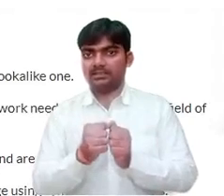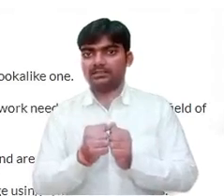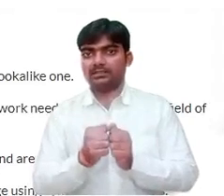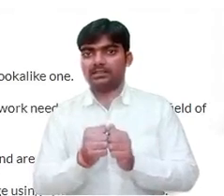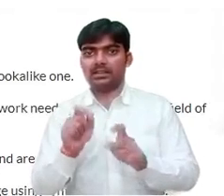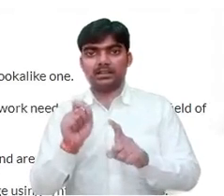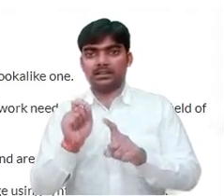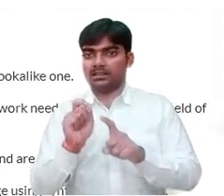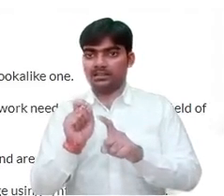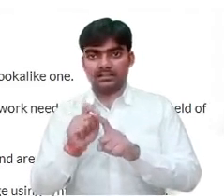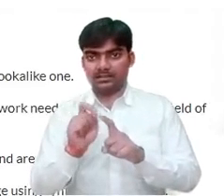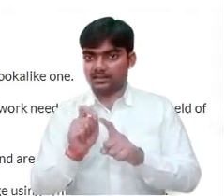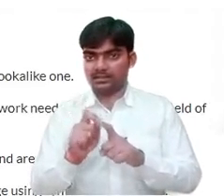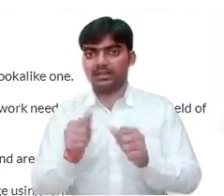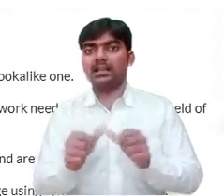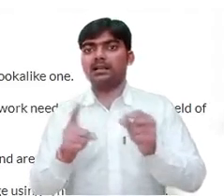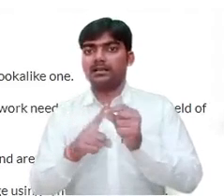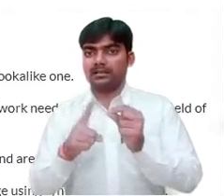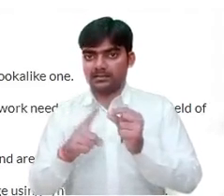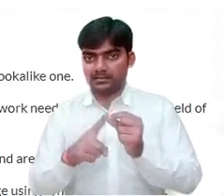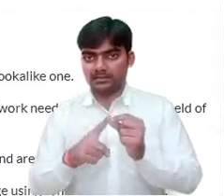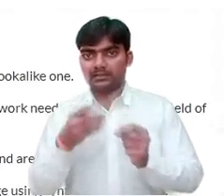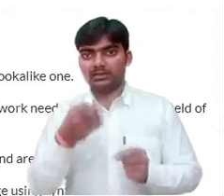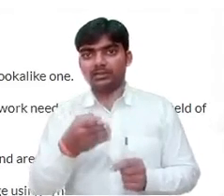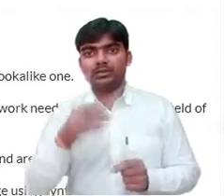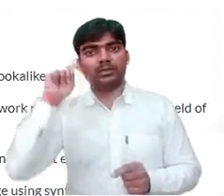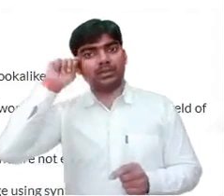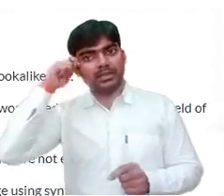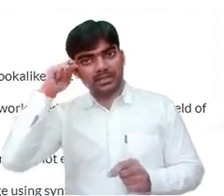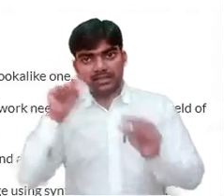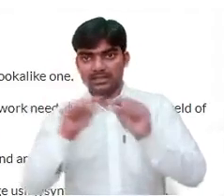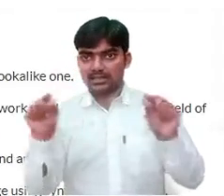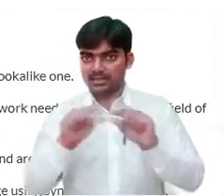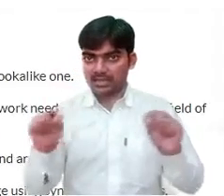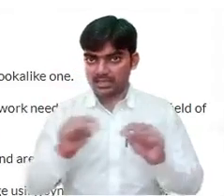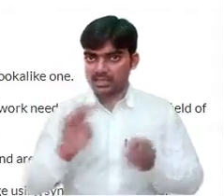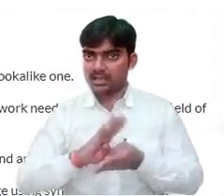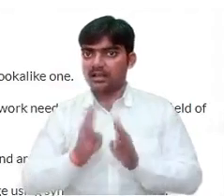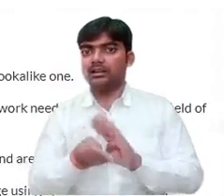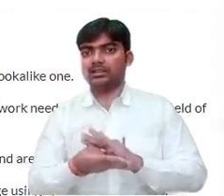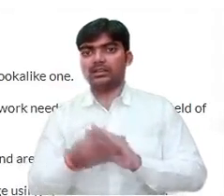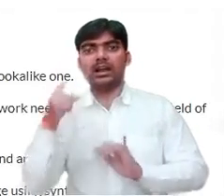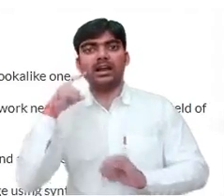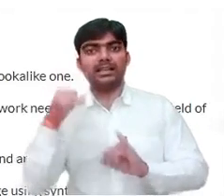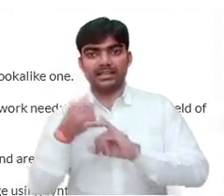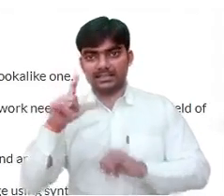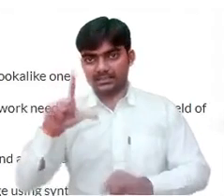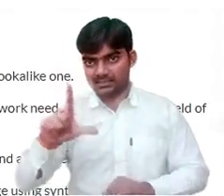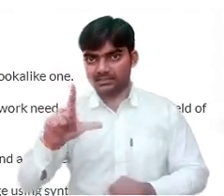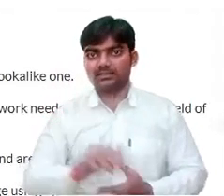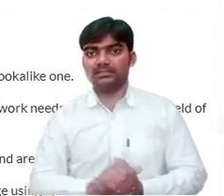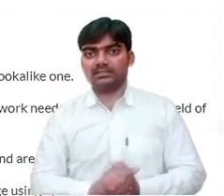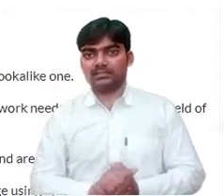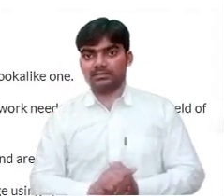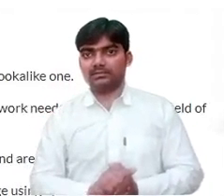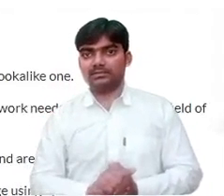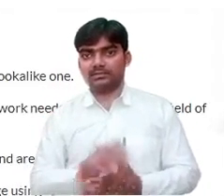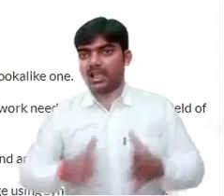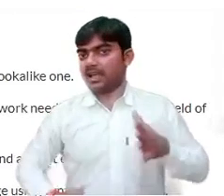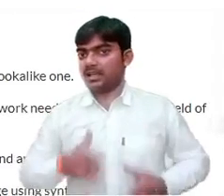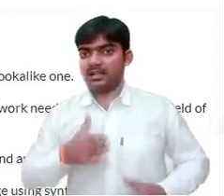guidance, I started working for making a software which could translate the English text into the Indian Sign